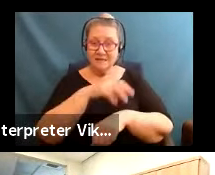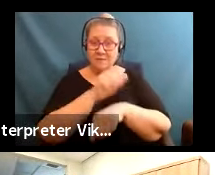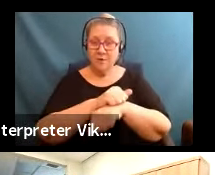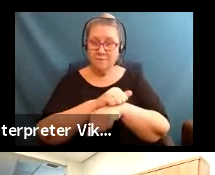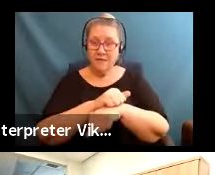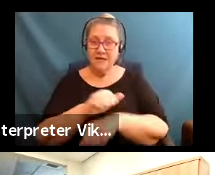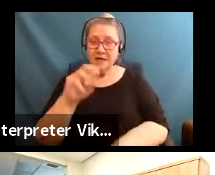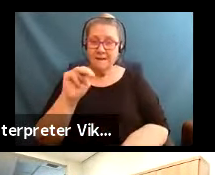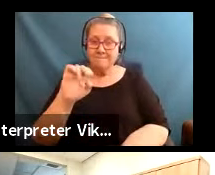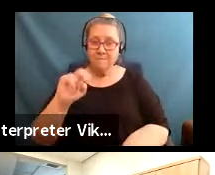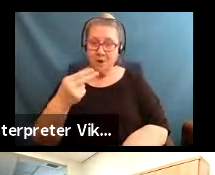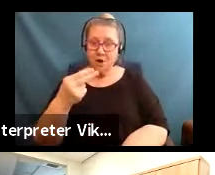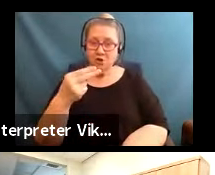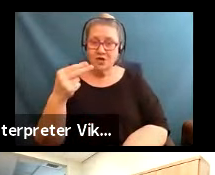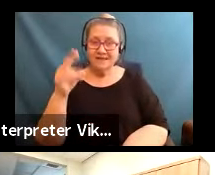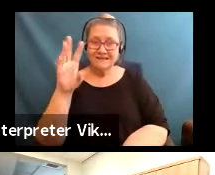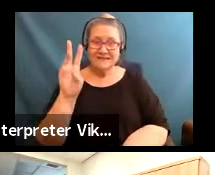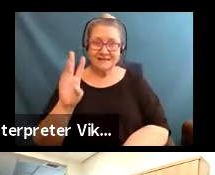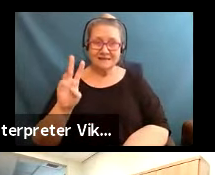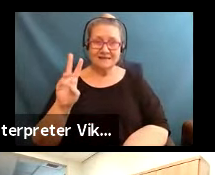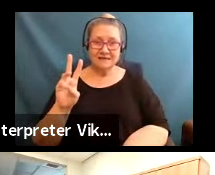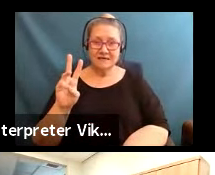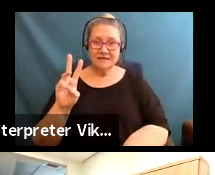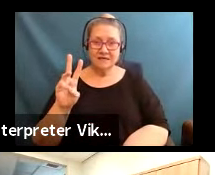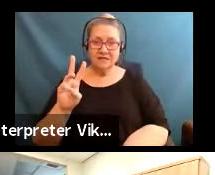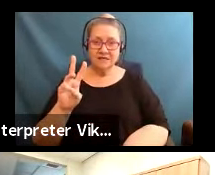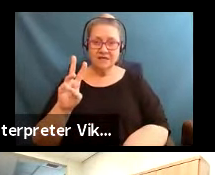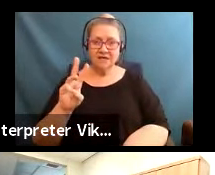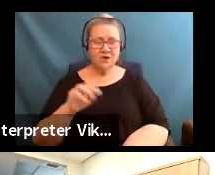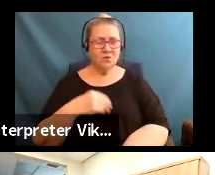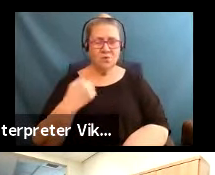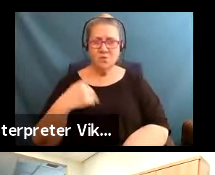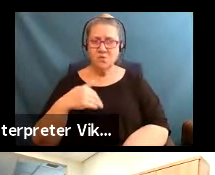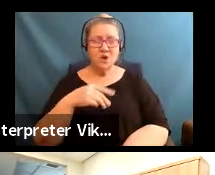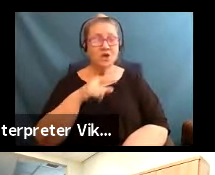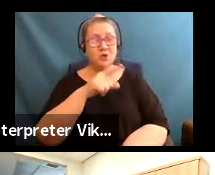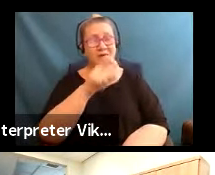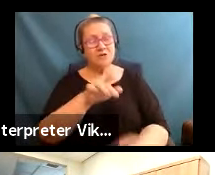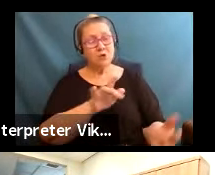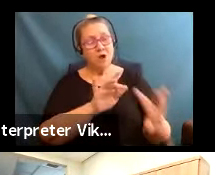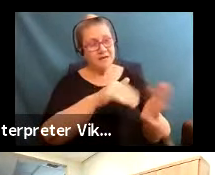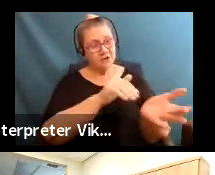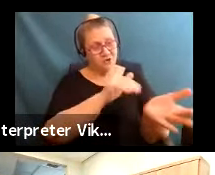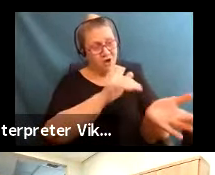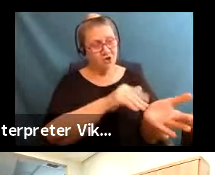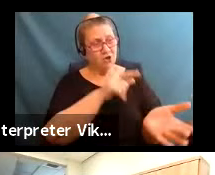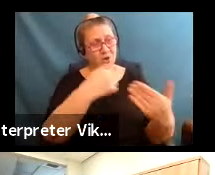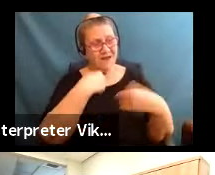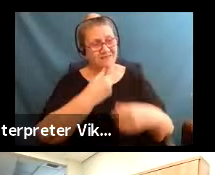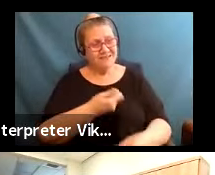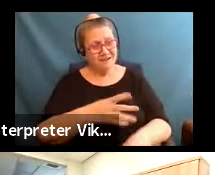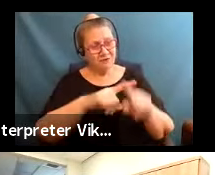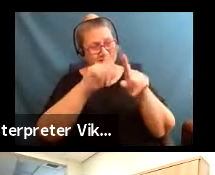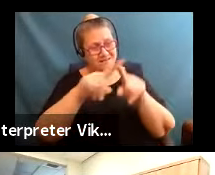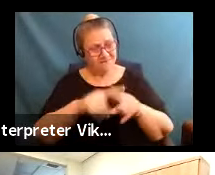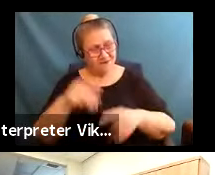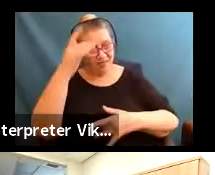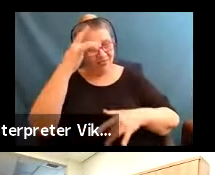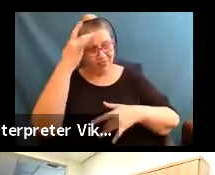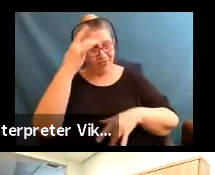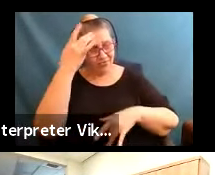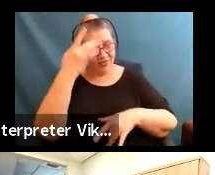you're 86, you've got these health problems, you need to contact your doctor. And he did, and he's now getting